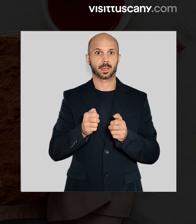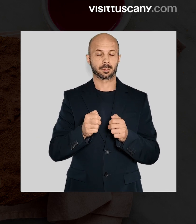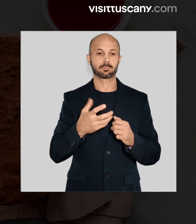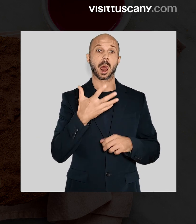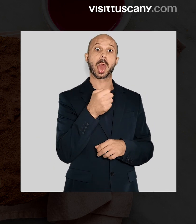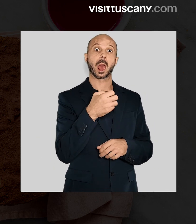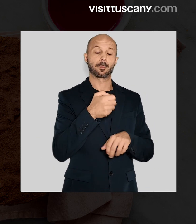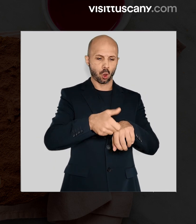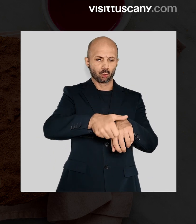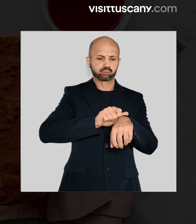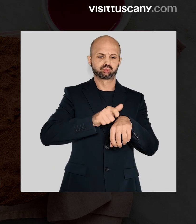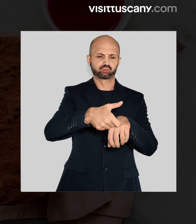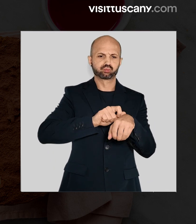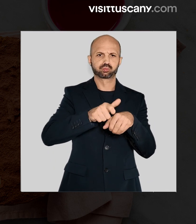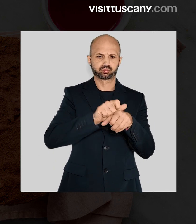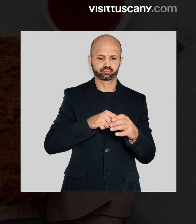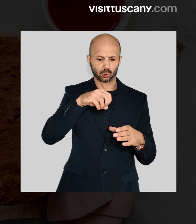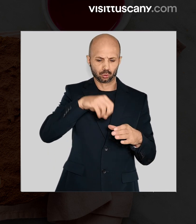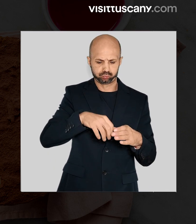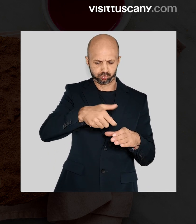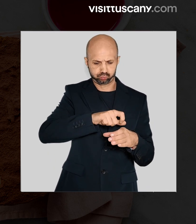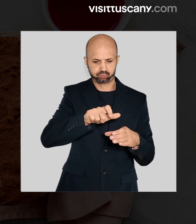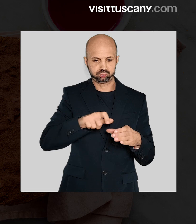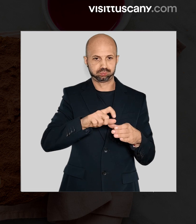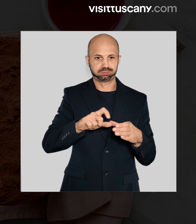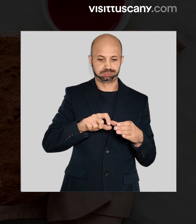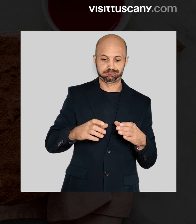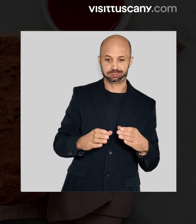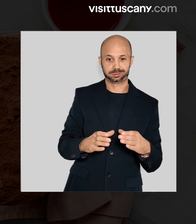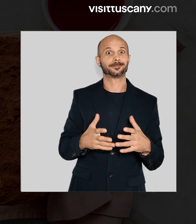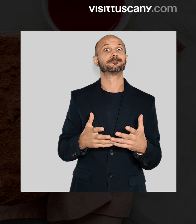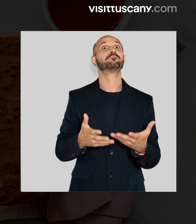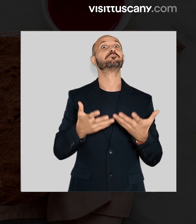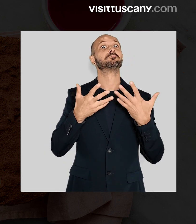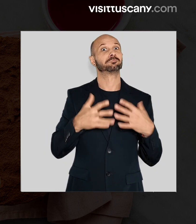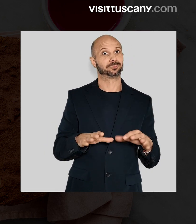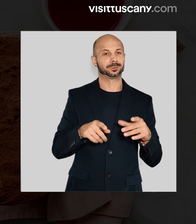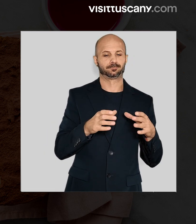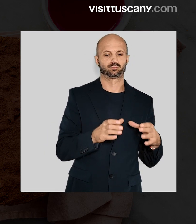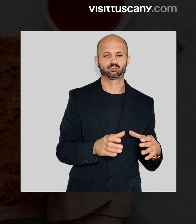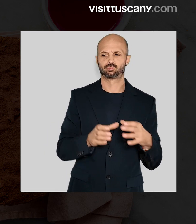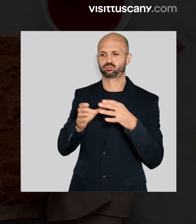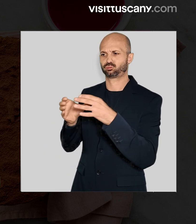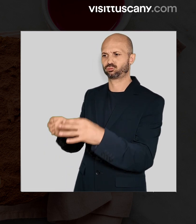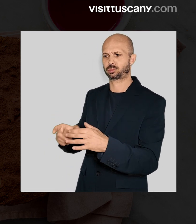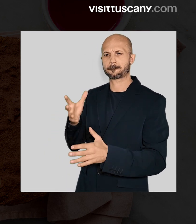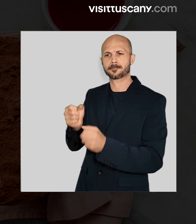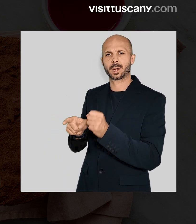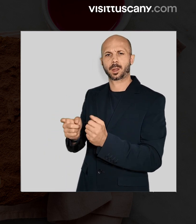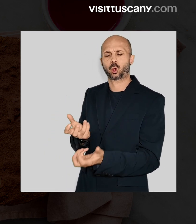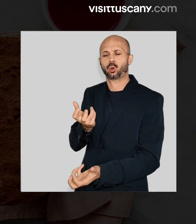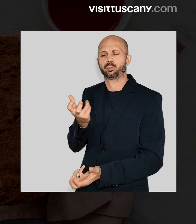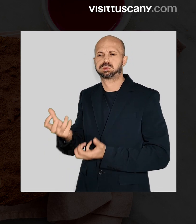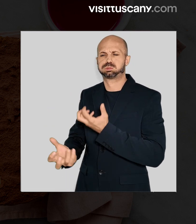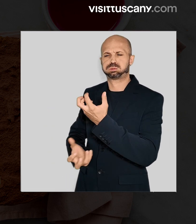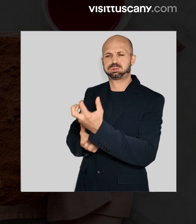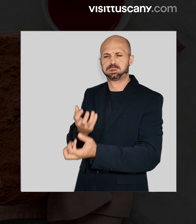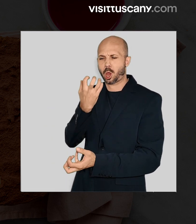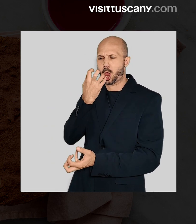bring the milk and lemon peel to a simmer. Once it starts to simmer, remove from the heat.